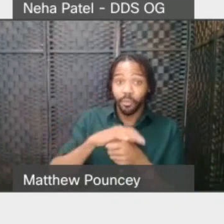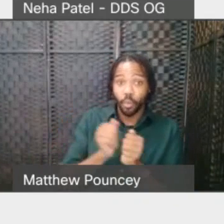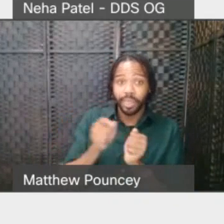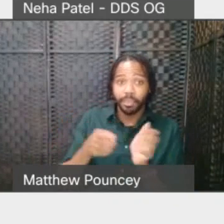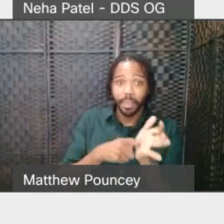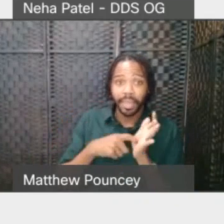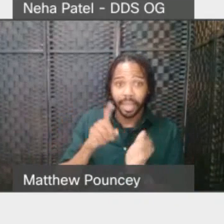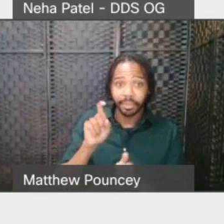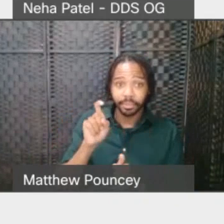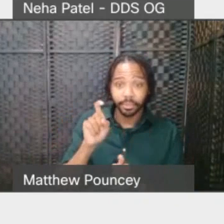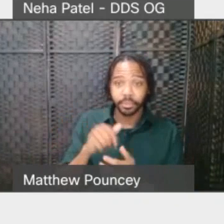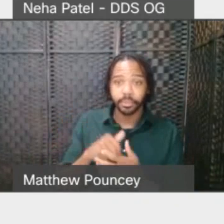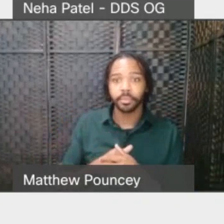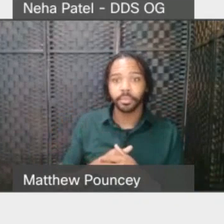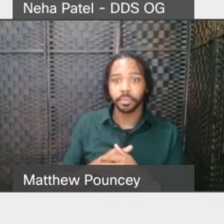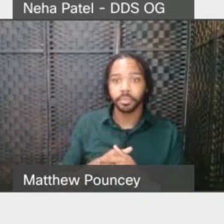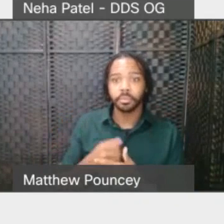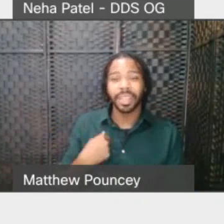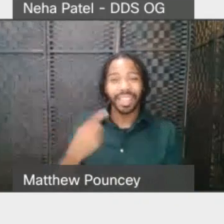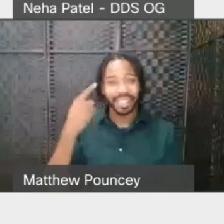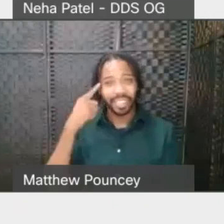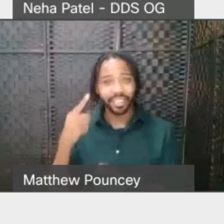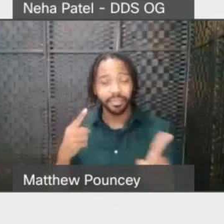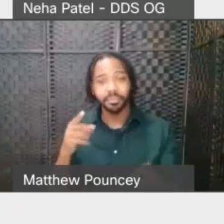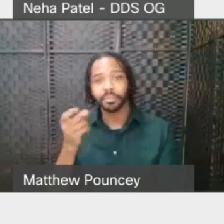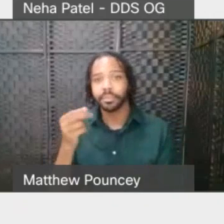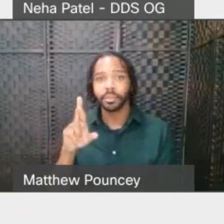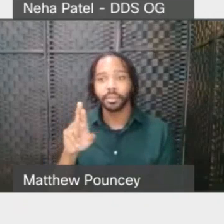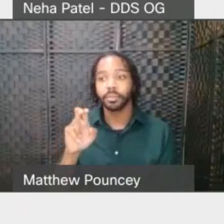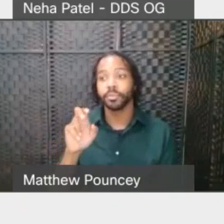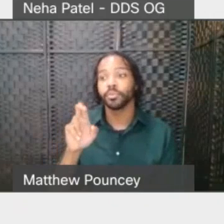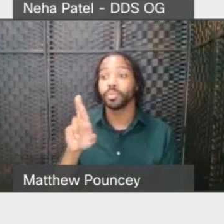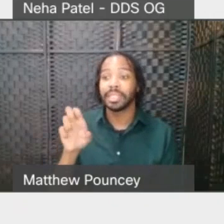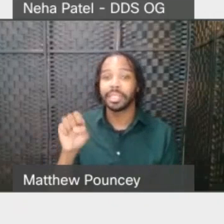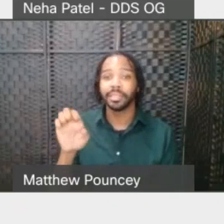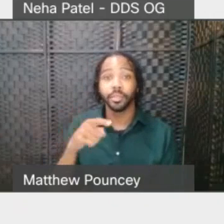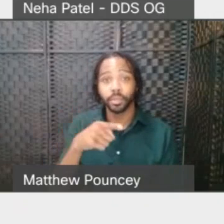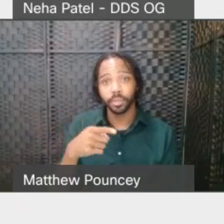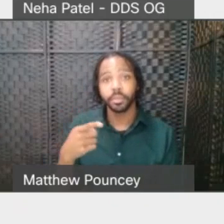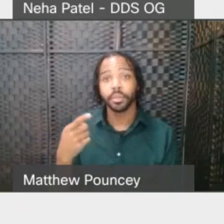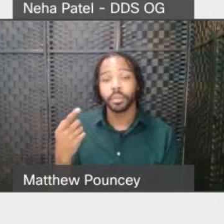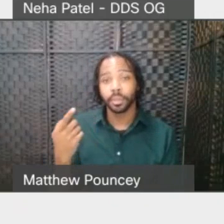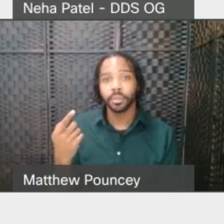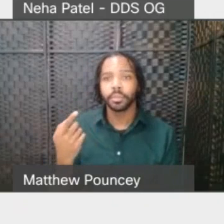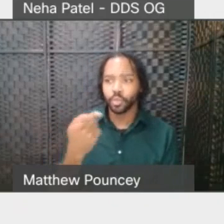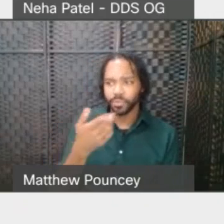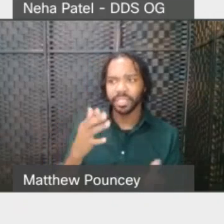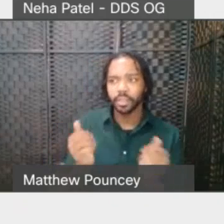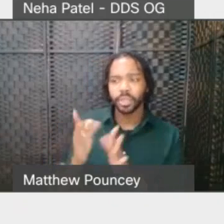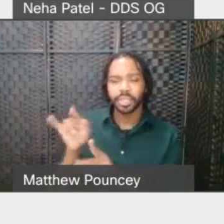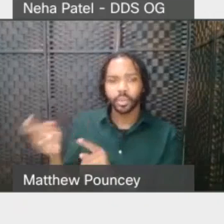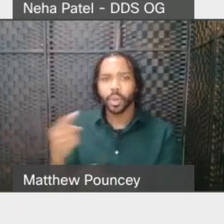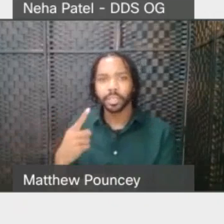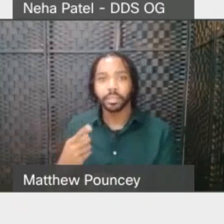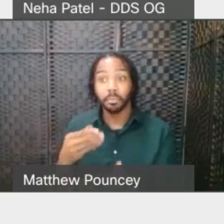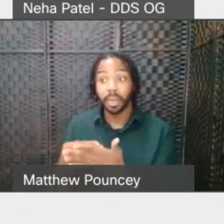I think Director Reese, you did address the question as, are the vax reimbursement